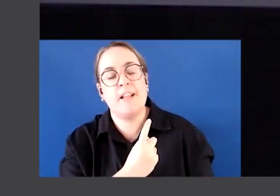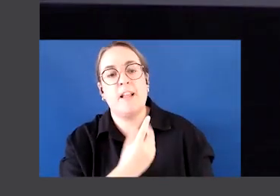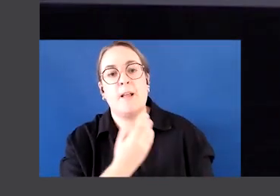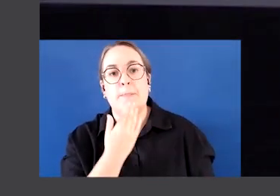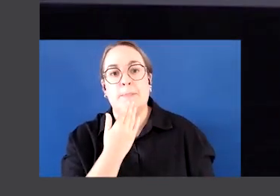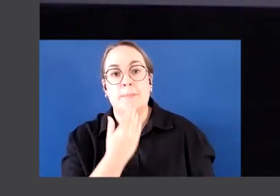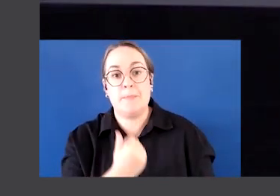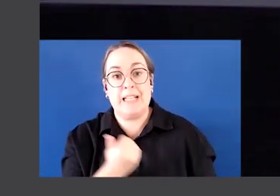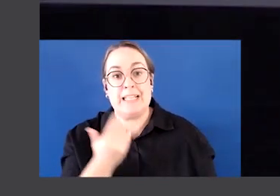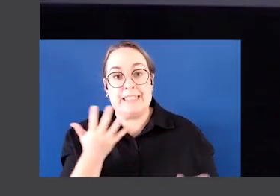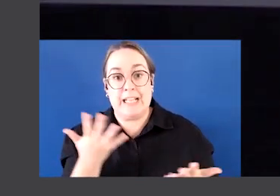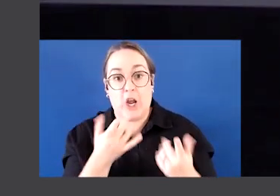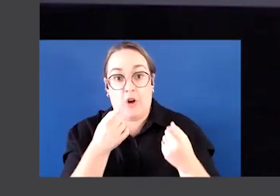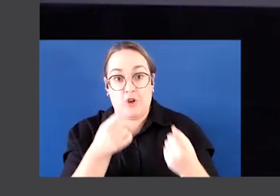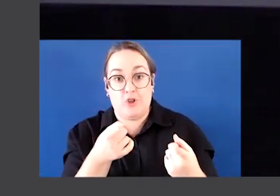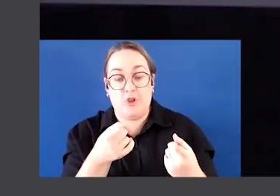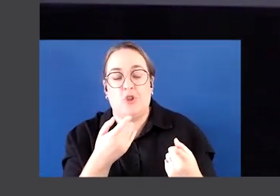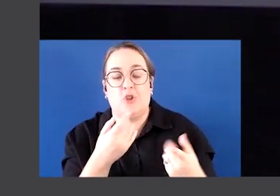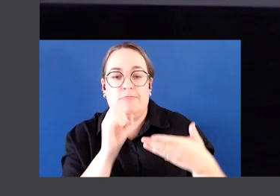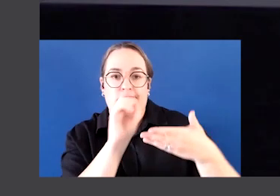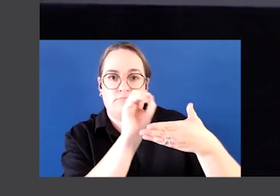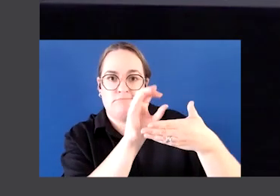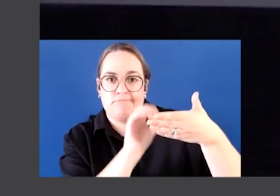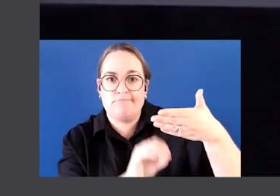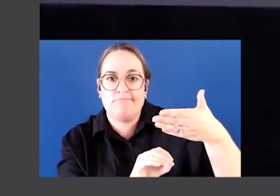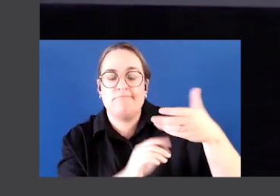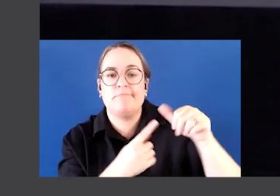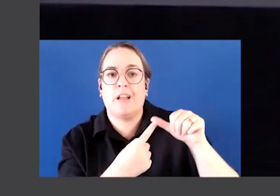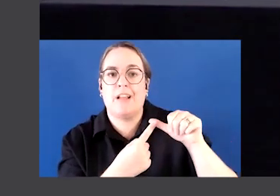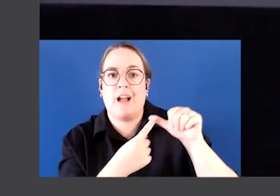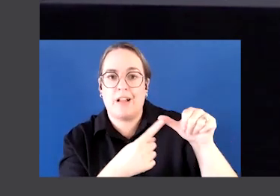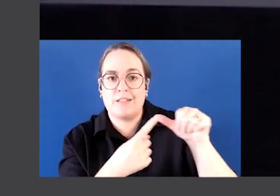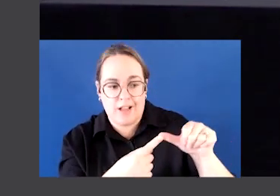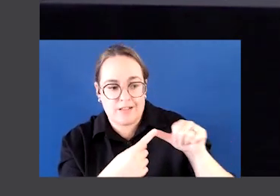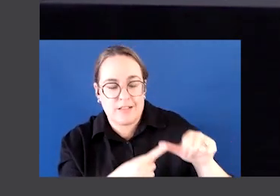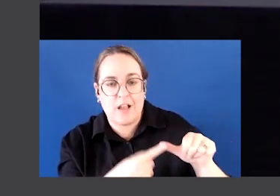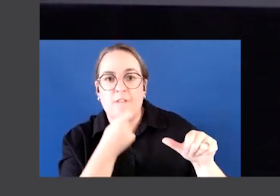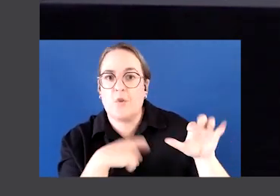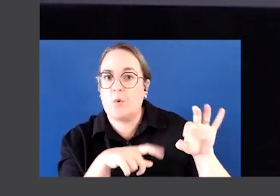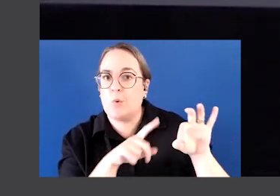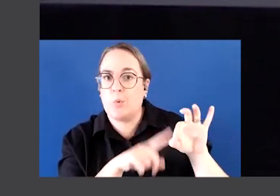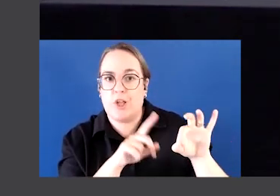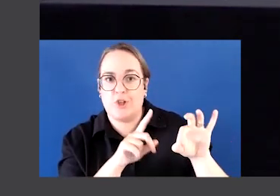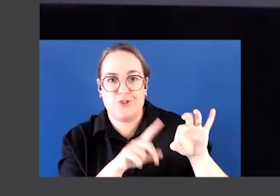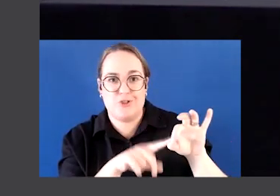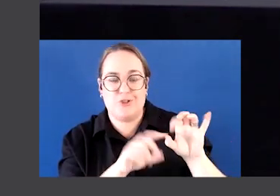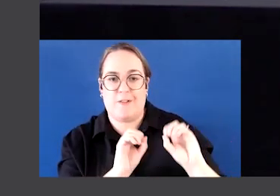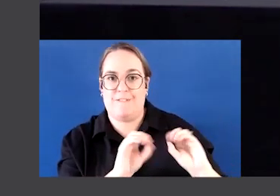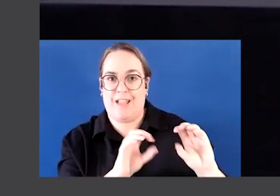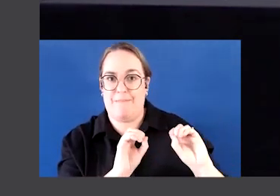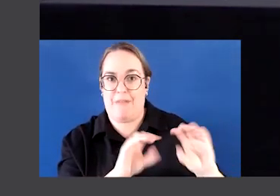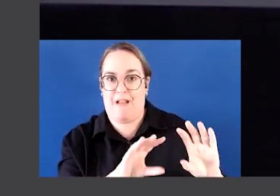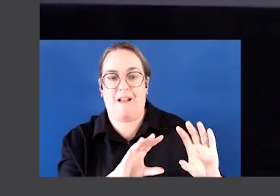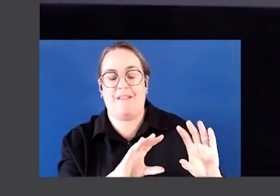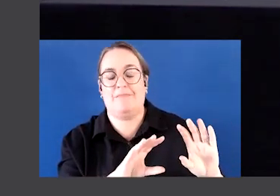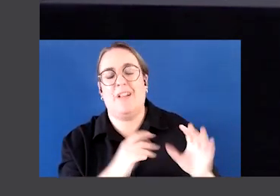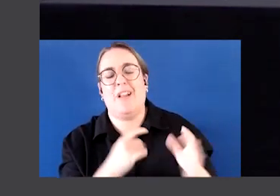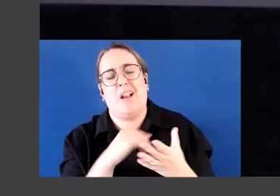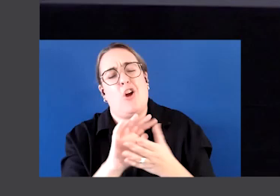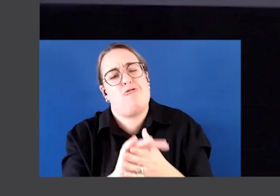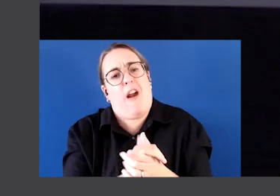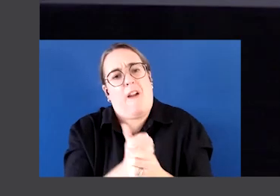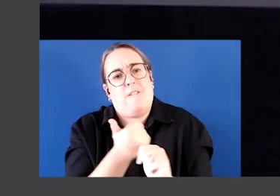and I would really encourage you and ask you just to take a few minutes to fill it in for us. We'd